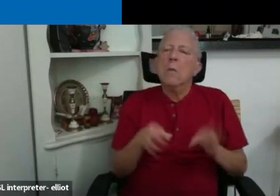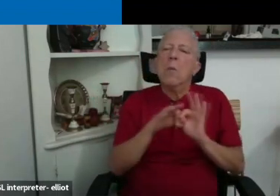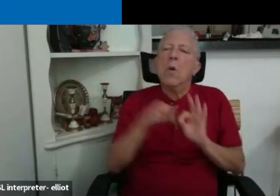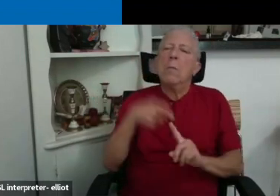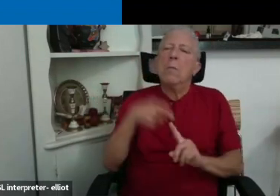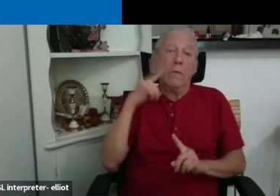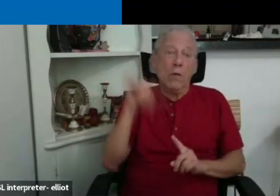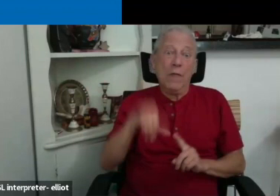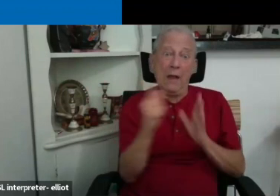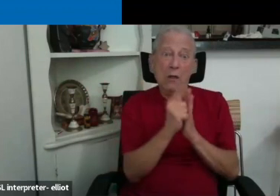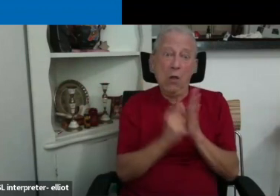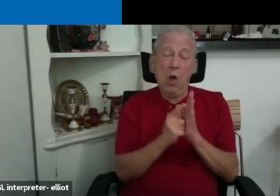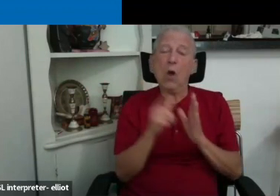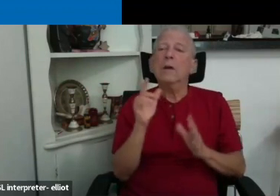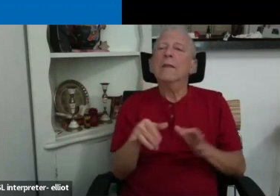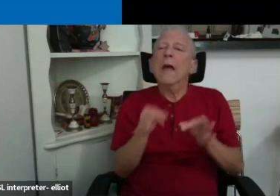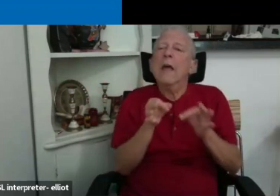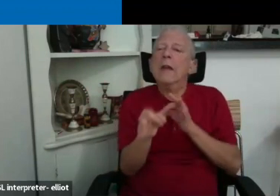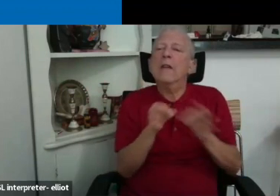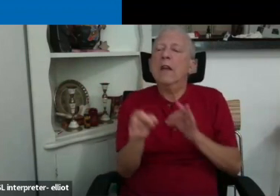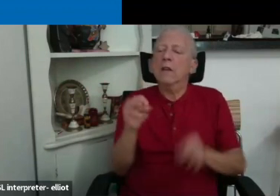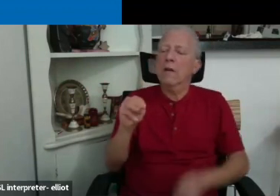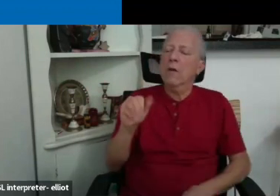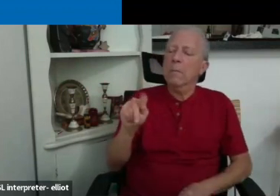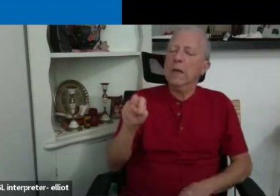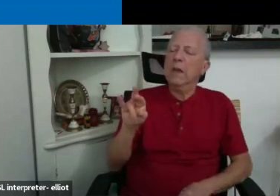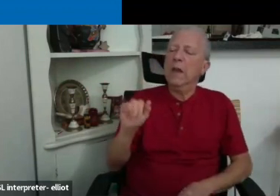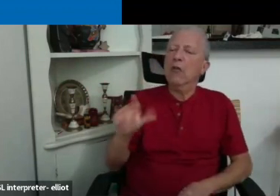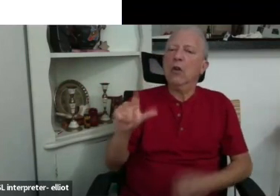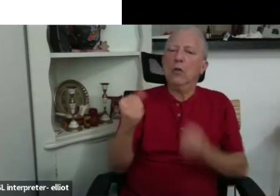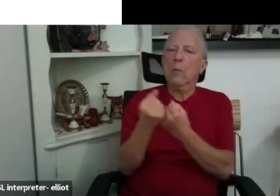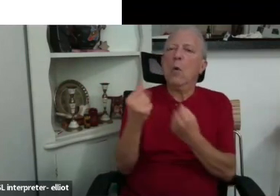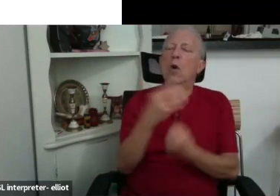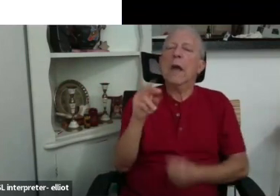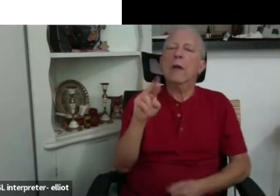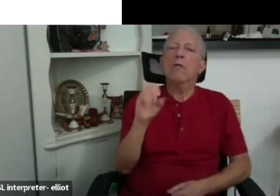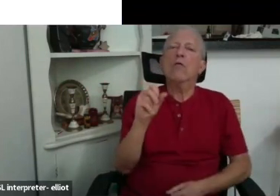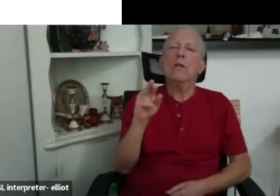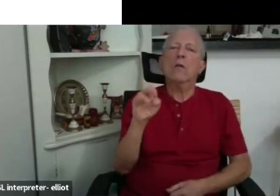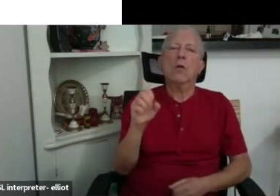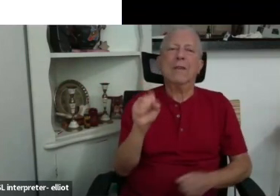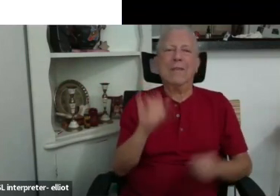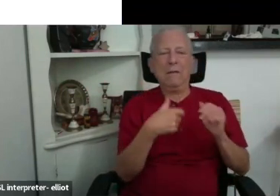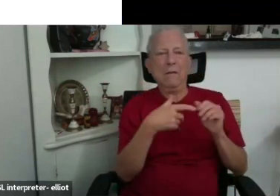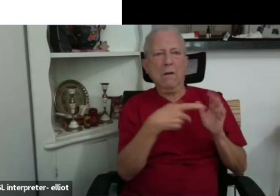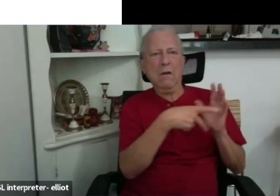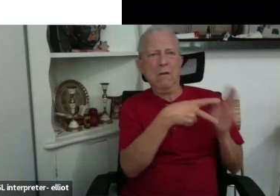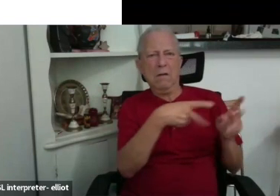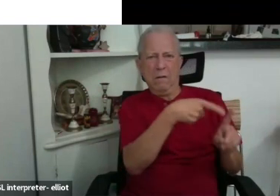legislation is the definition of material support and resources from section